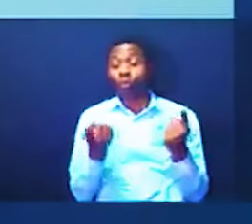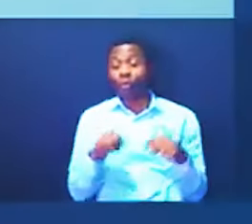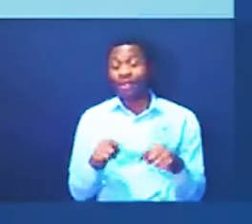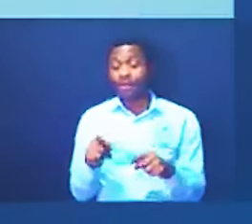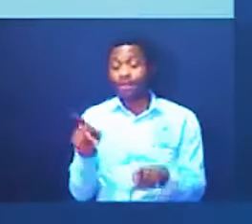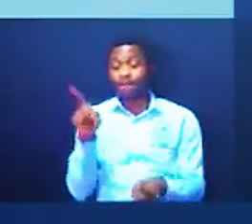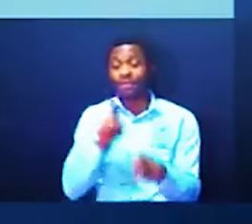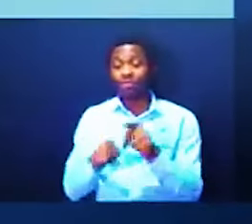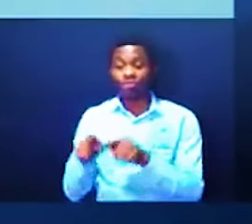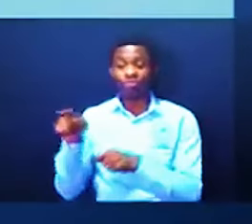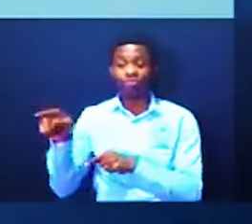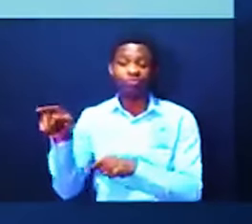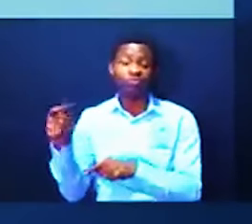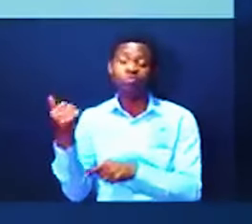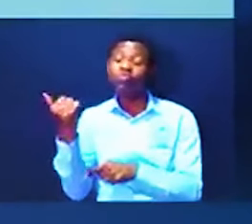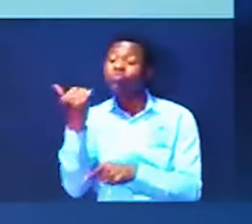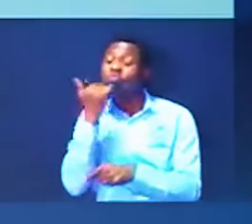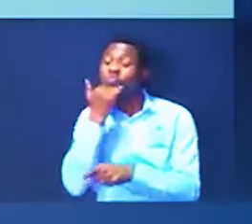please